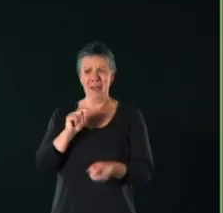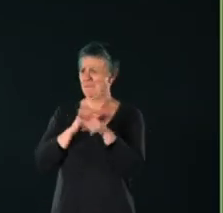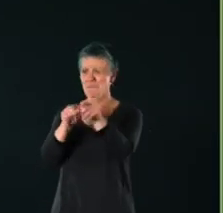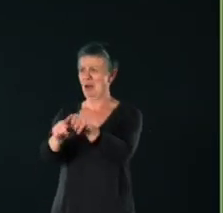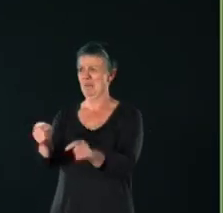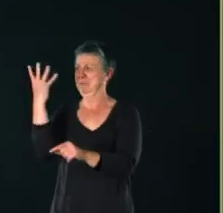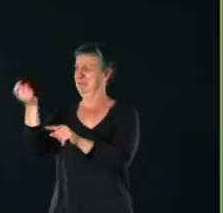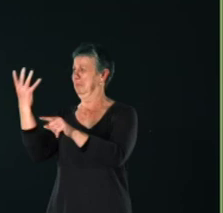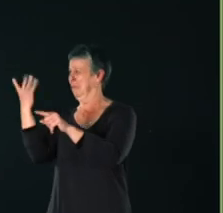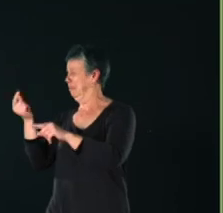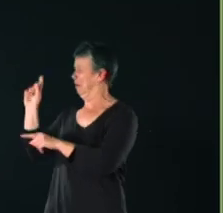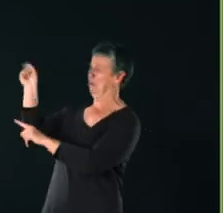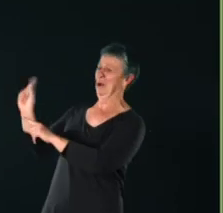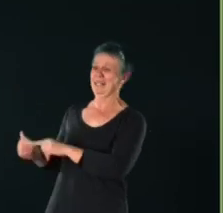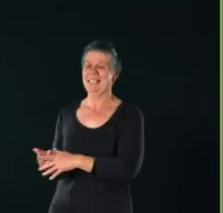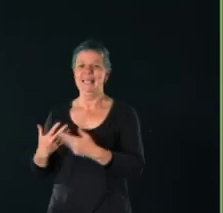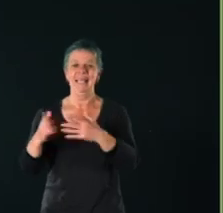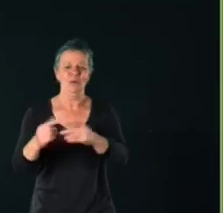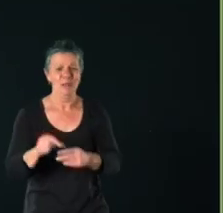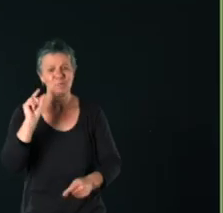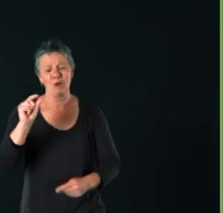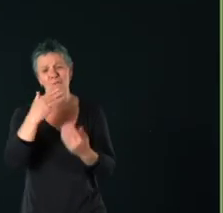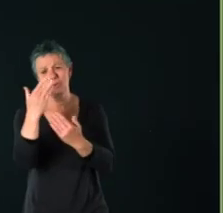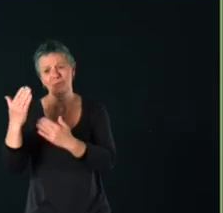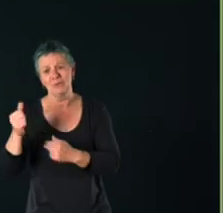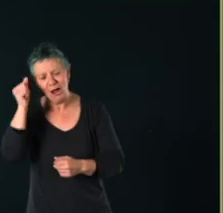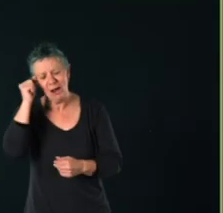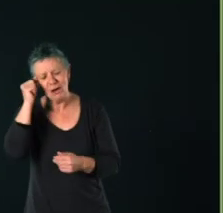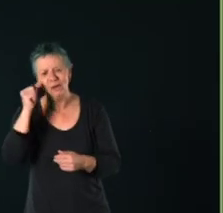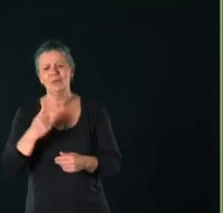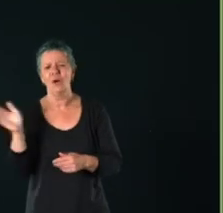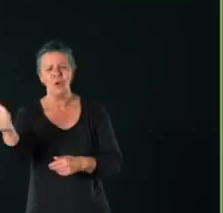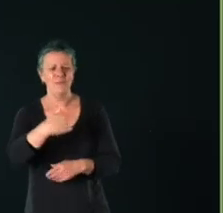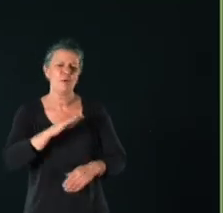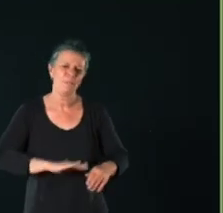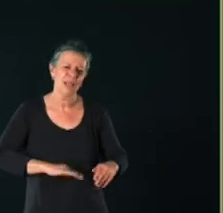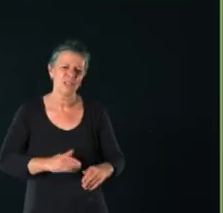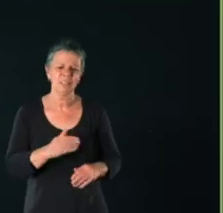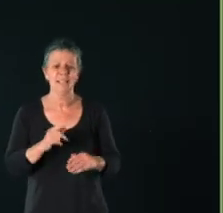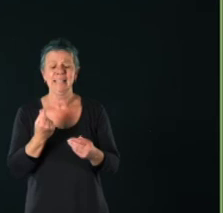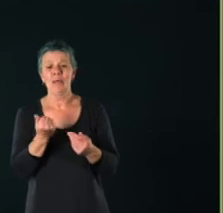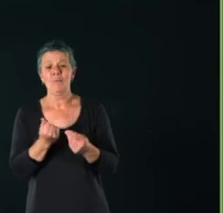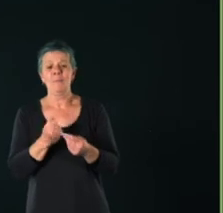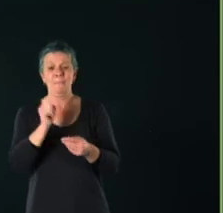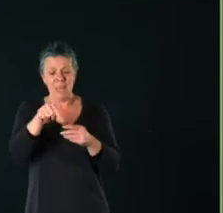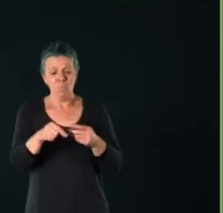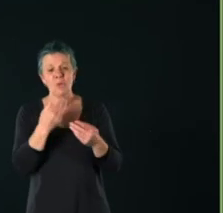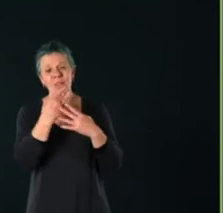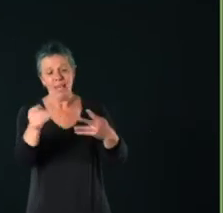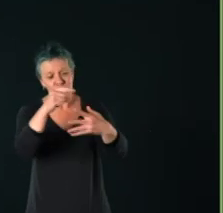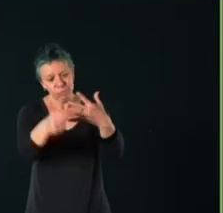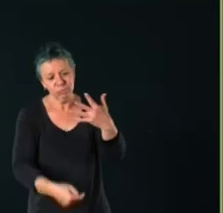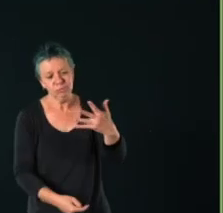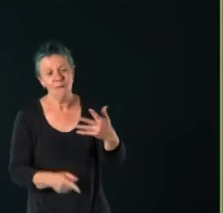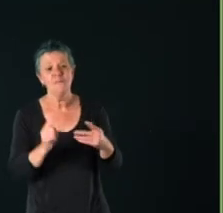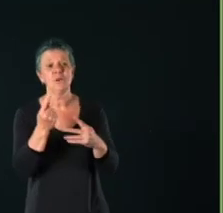I'll just be very brief, because I know you've all been out for a while and you've been very patient. I've got some thank yous to say. First of all, to Ali and